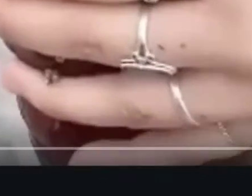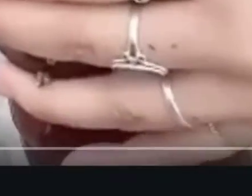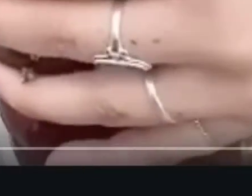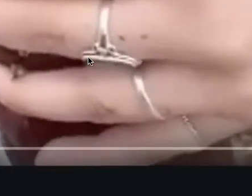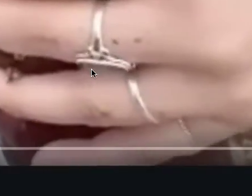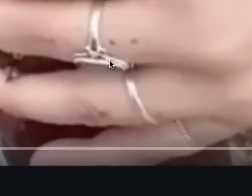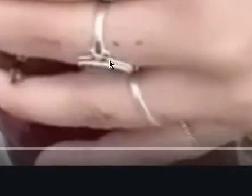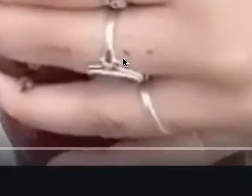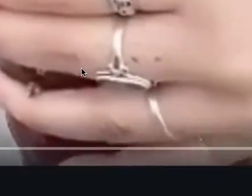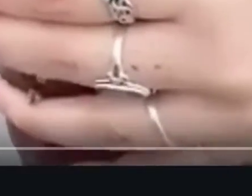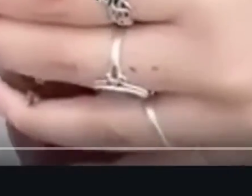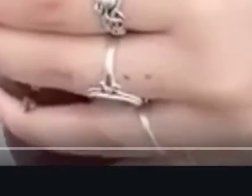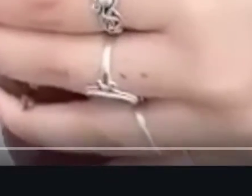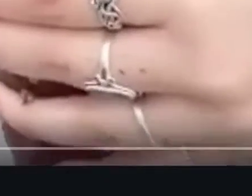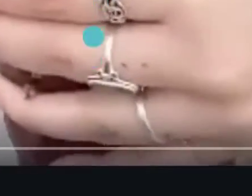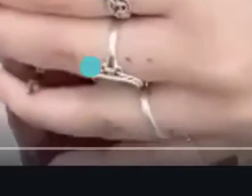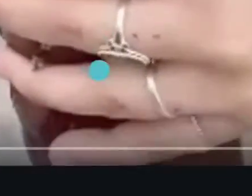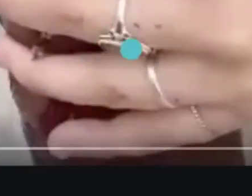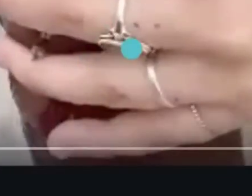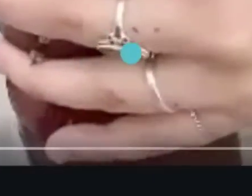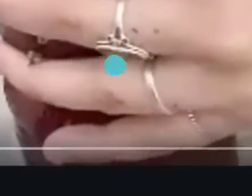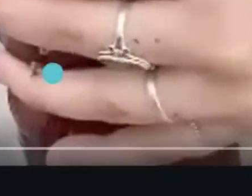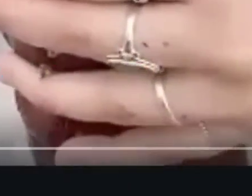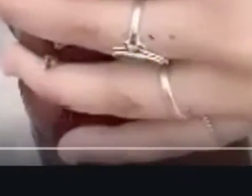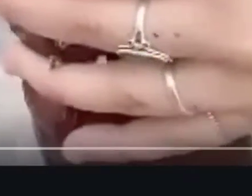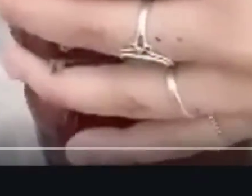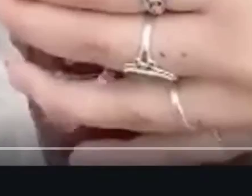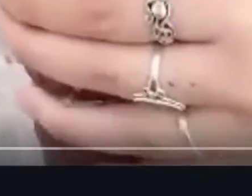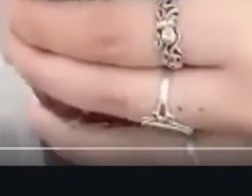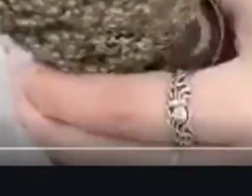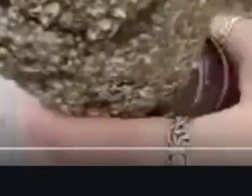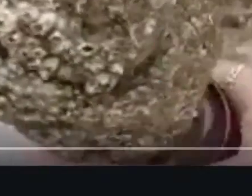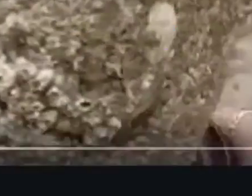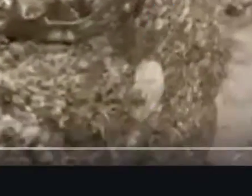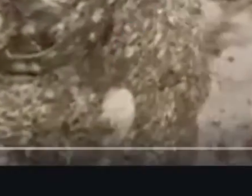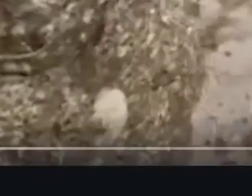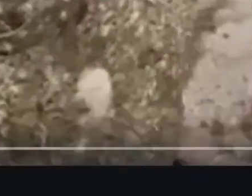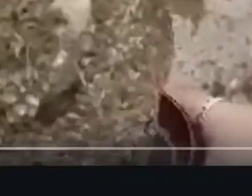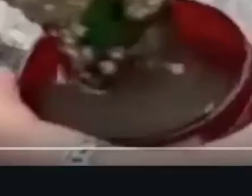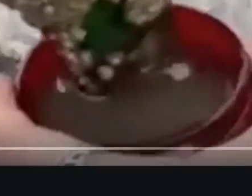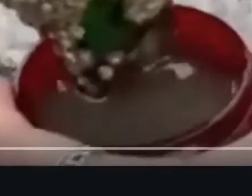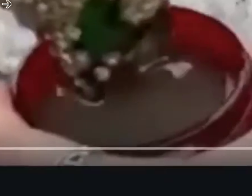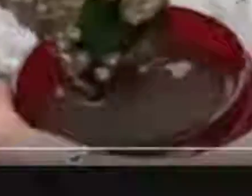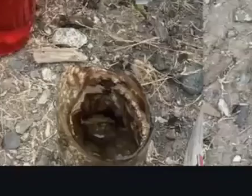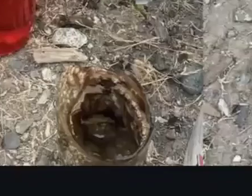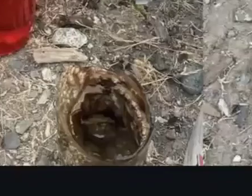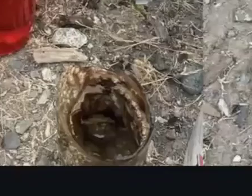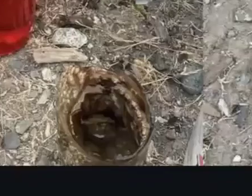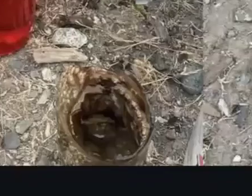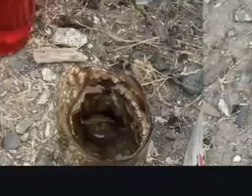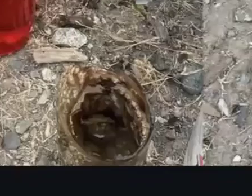these little red Nalgene bottles, which takes a lot of time, honestly, because they do not want to come out. And